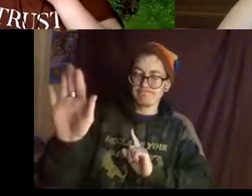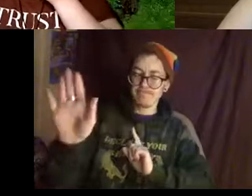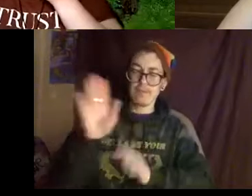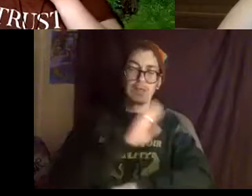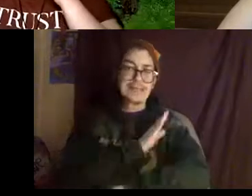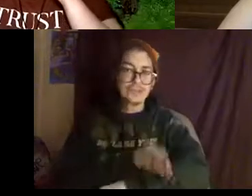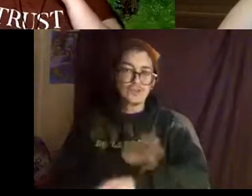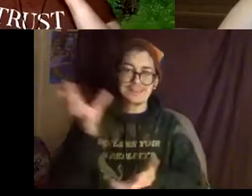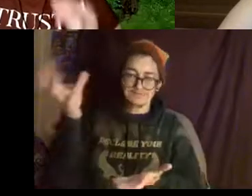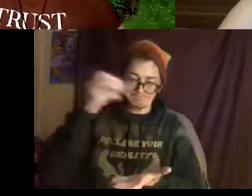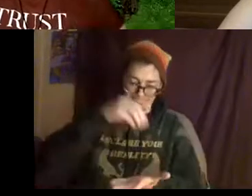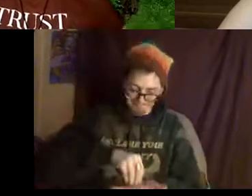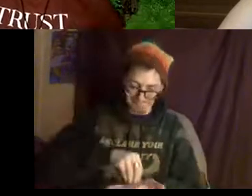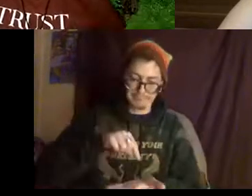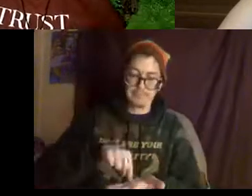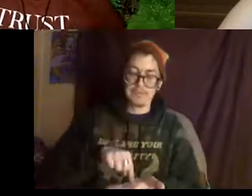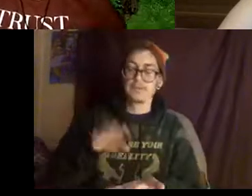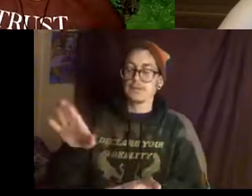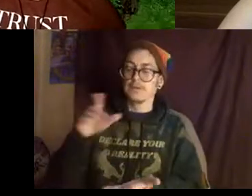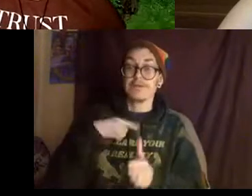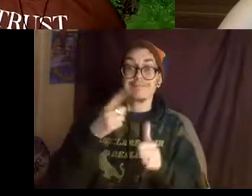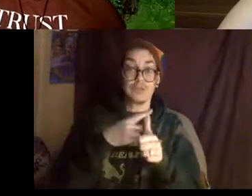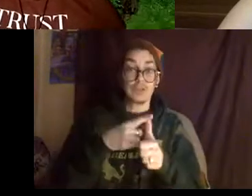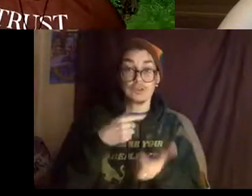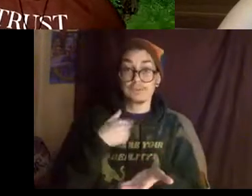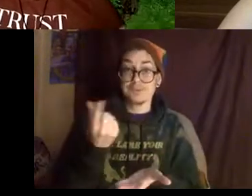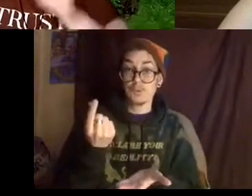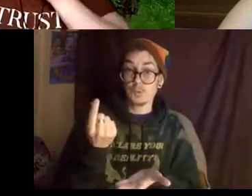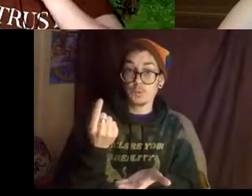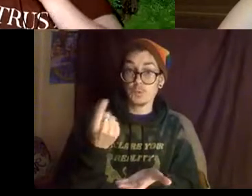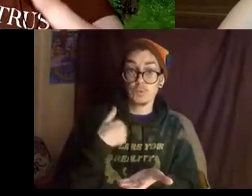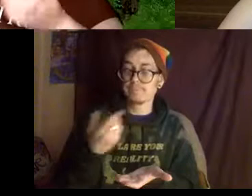I envision their energy in the string.